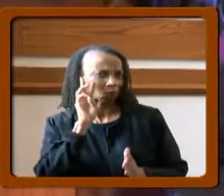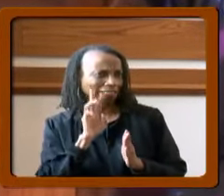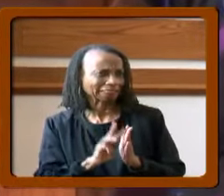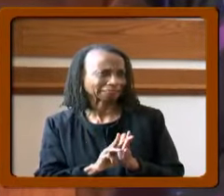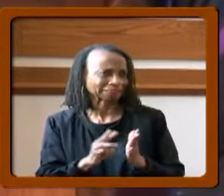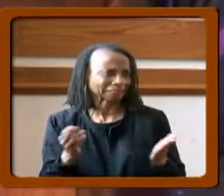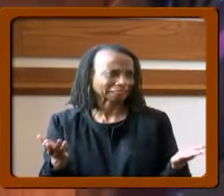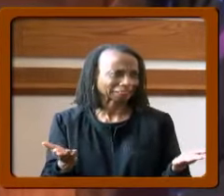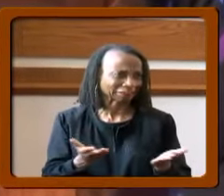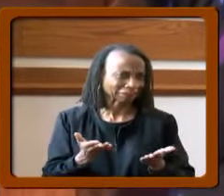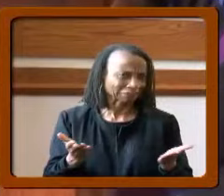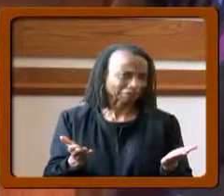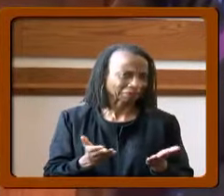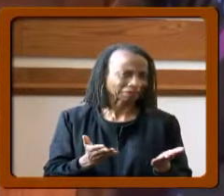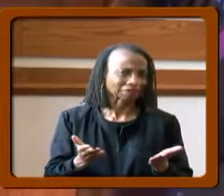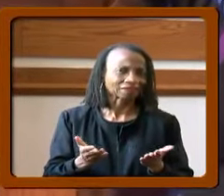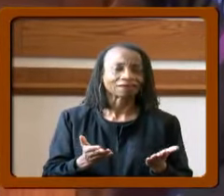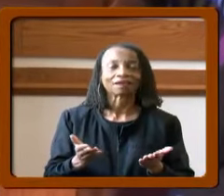witness.